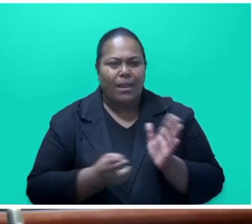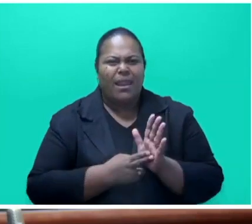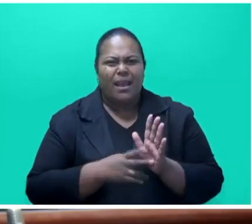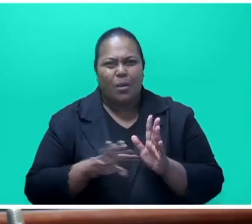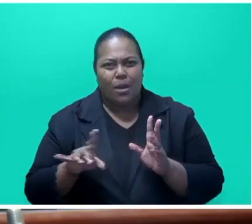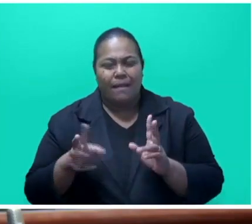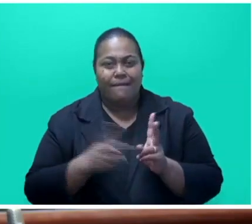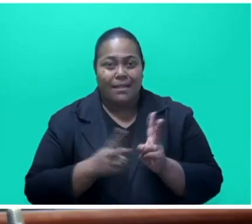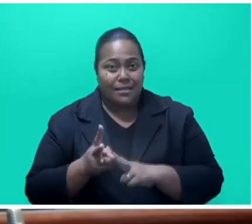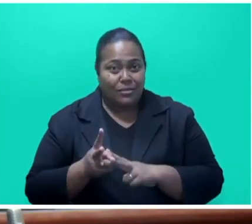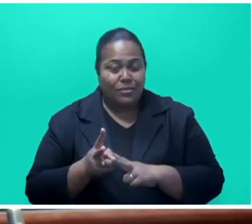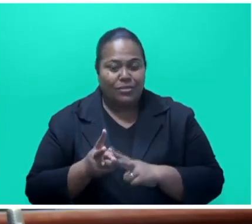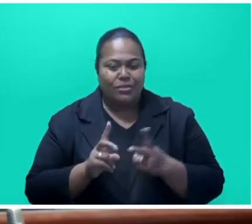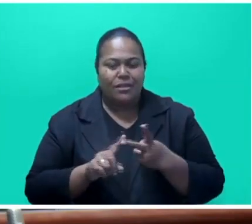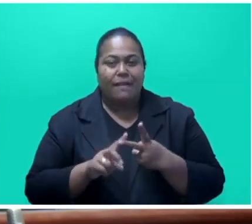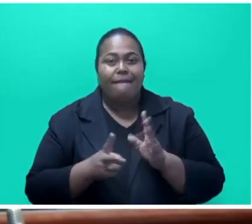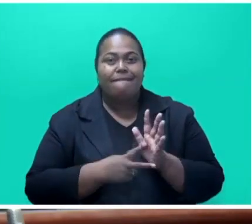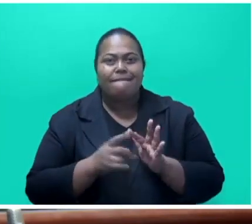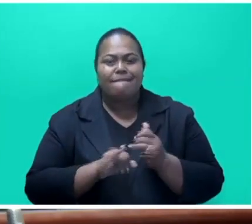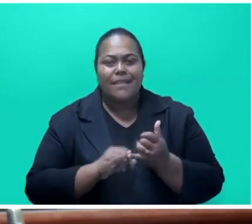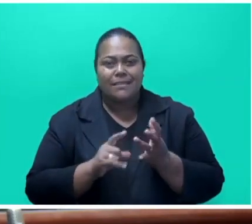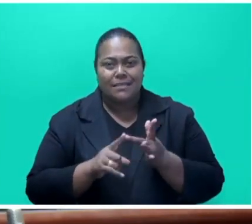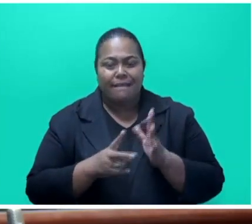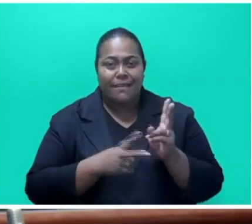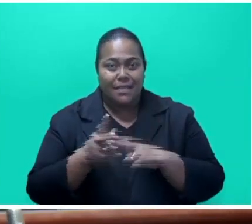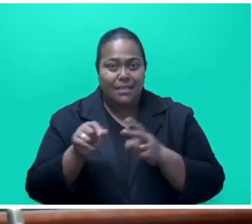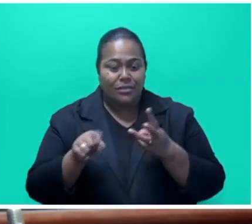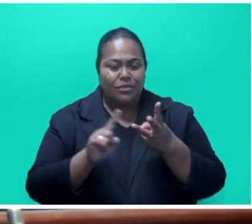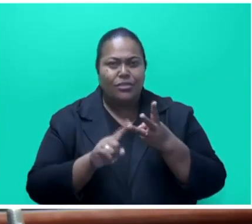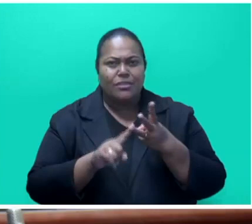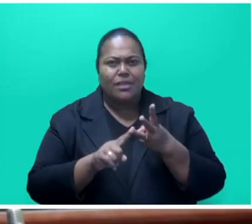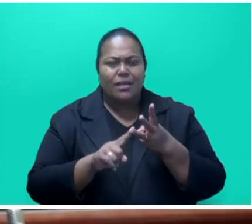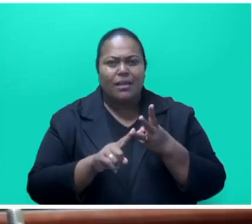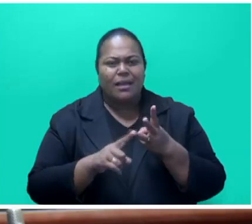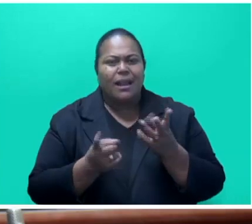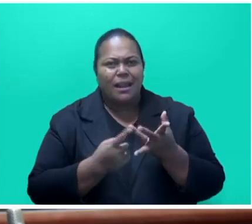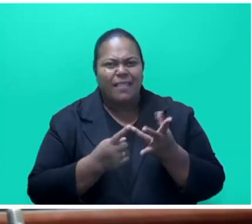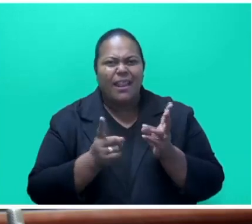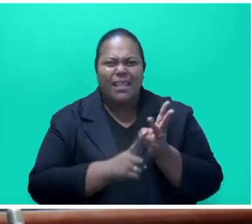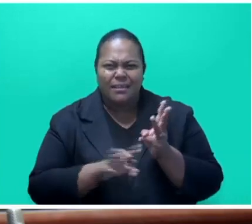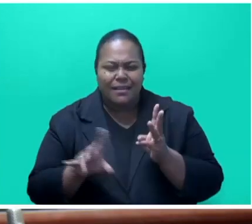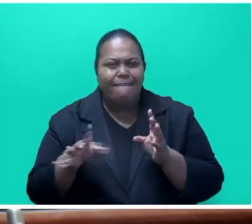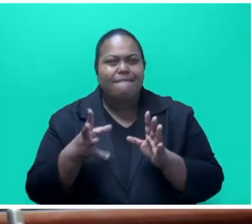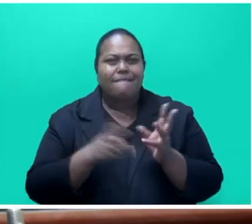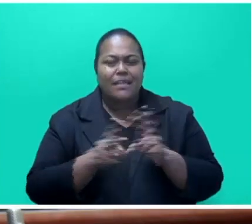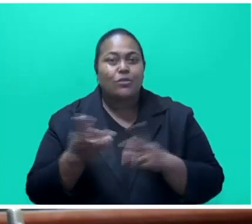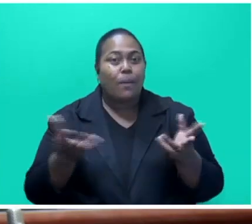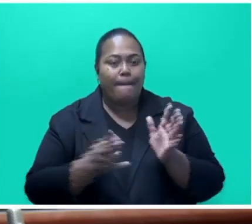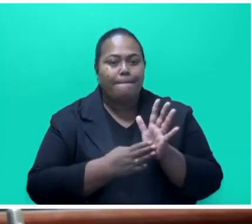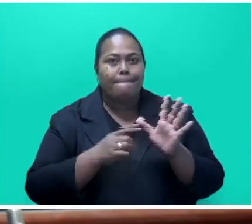Village, Vesi Village and Lingaulevu Village on Mali Island, Nasarata